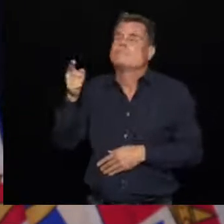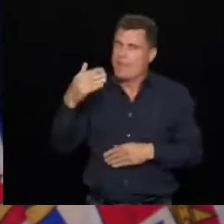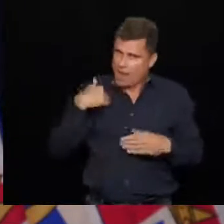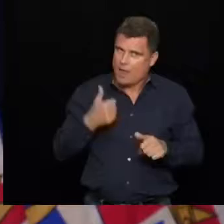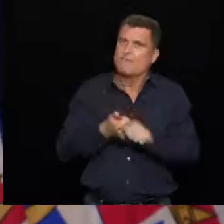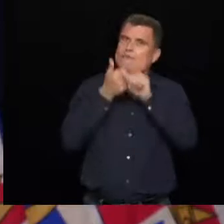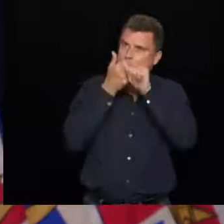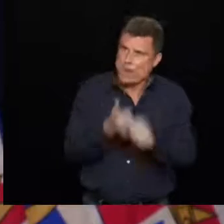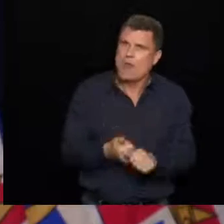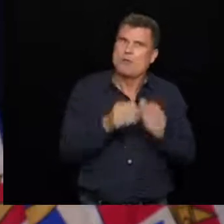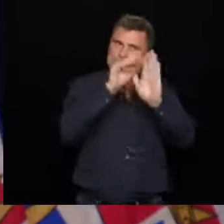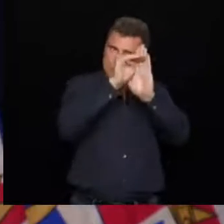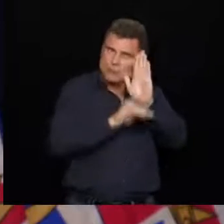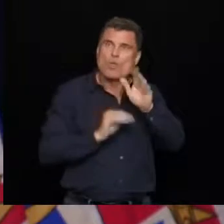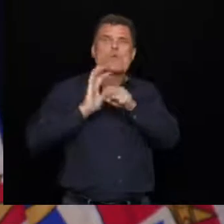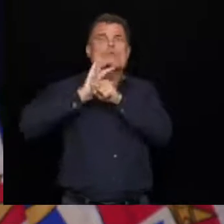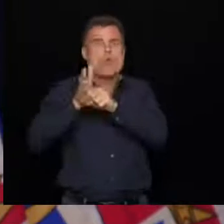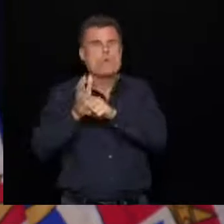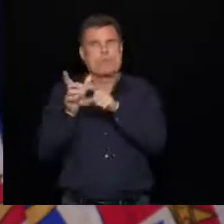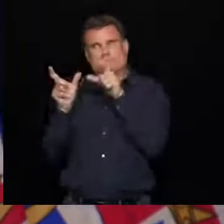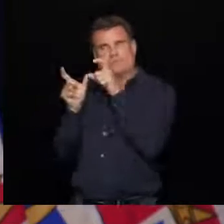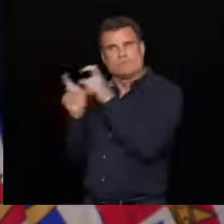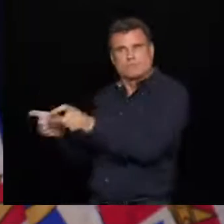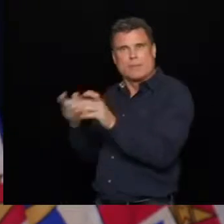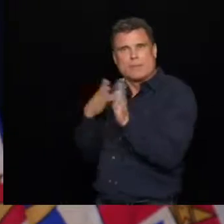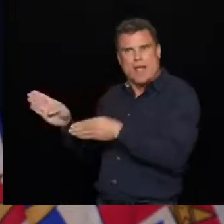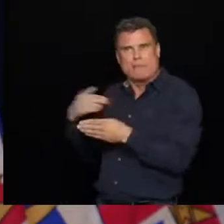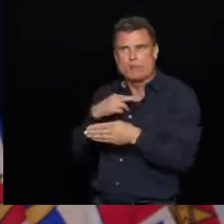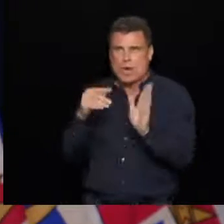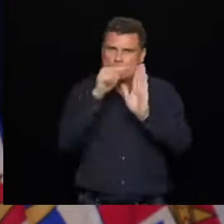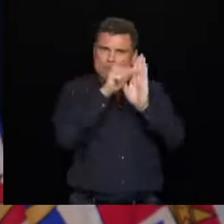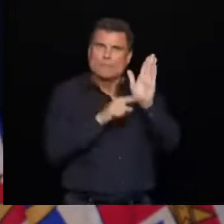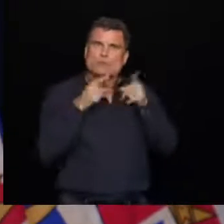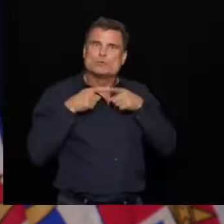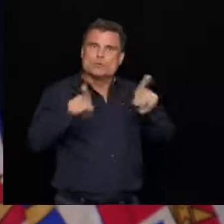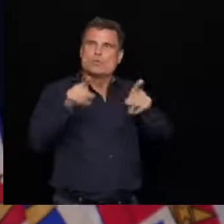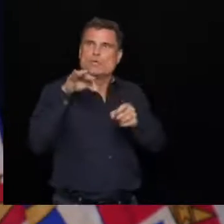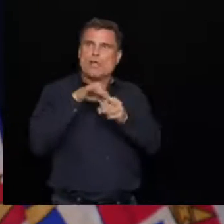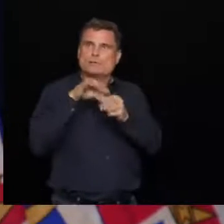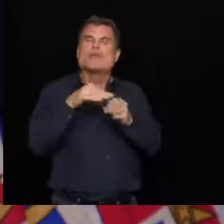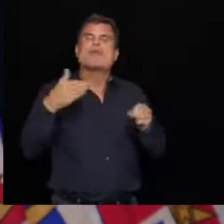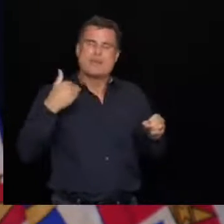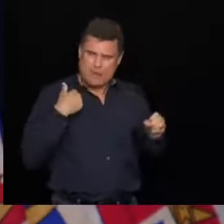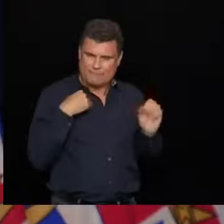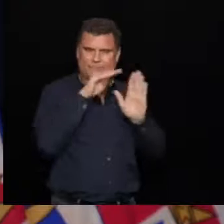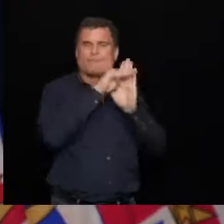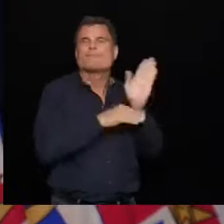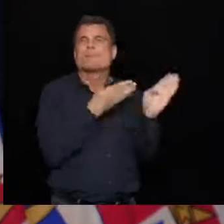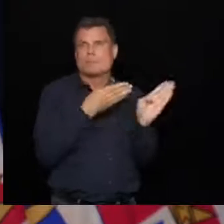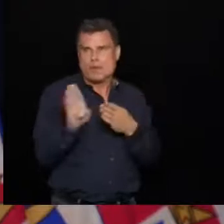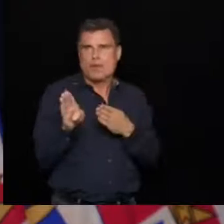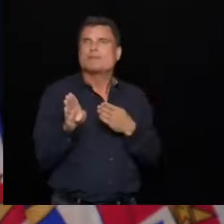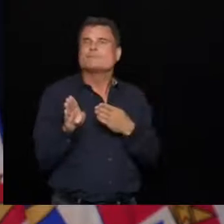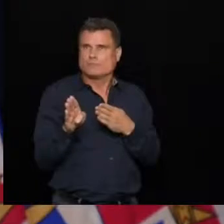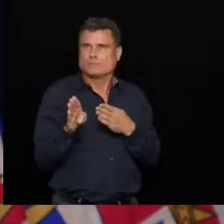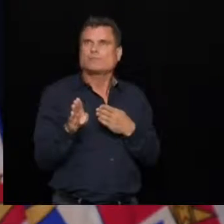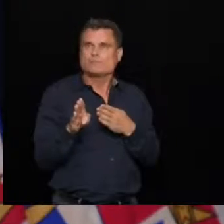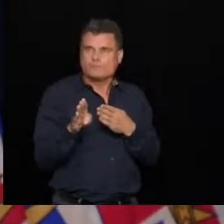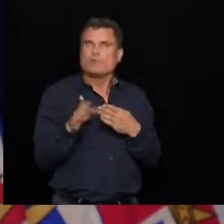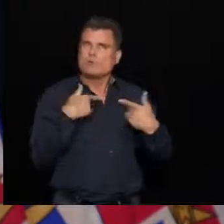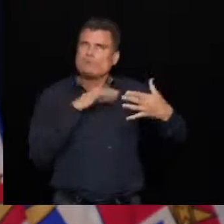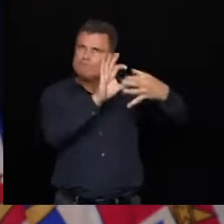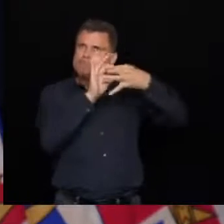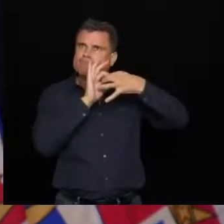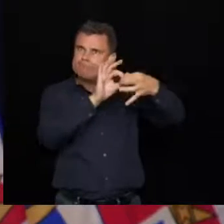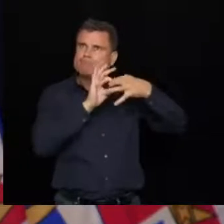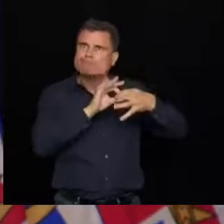safety plan, and we've been working with them on those. So they're not orders from me, so in that sense they're